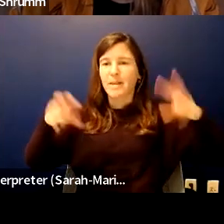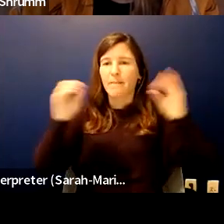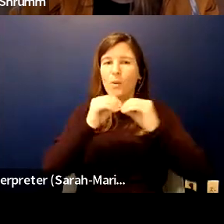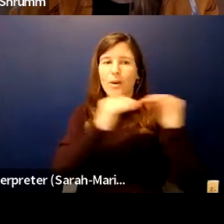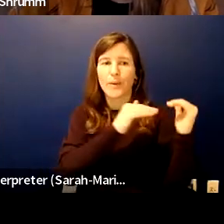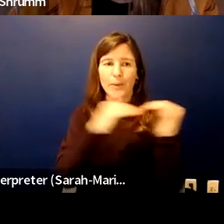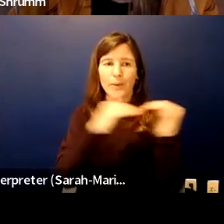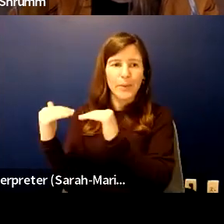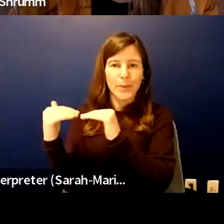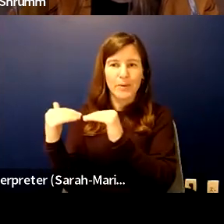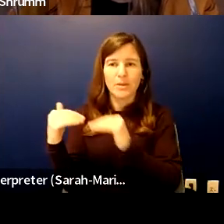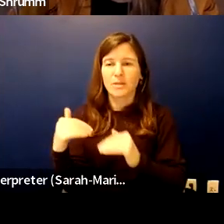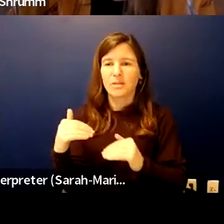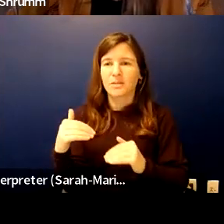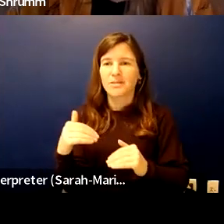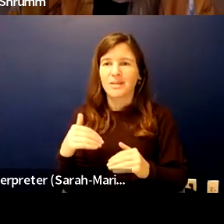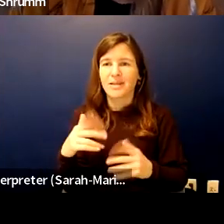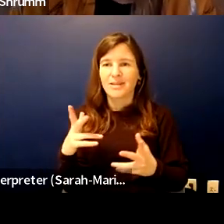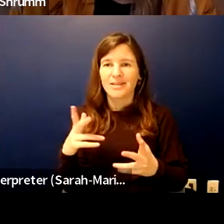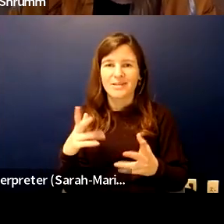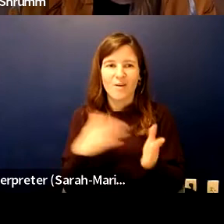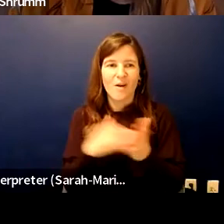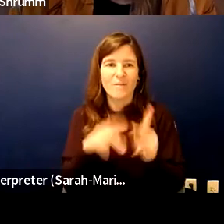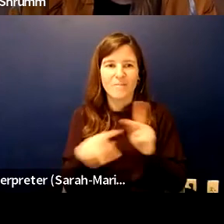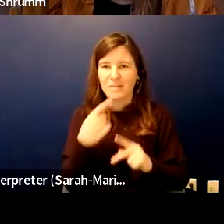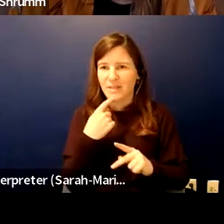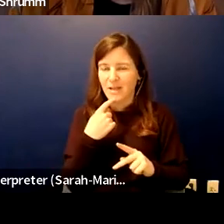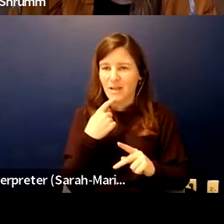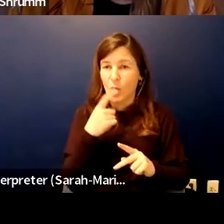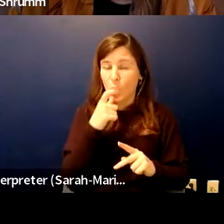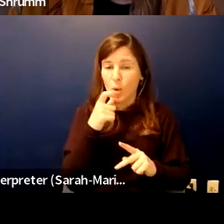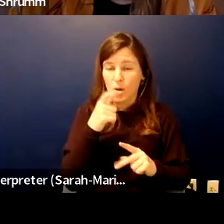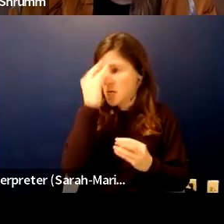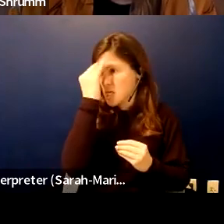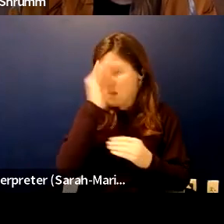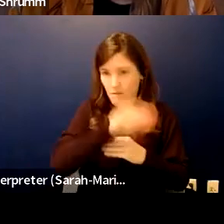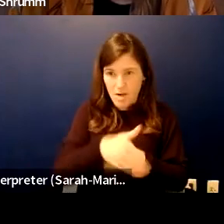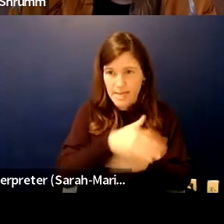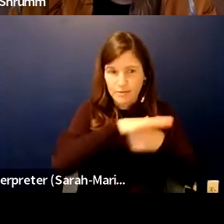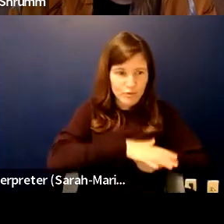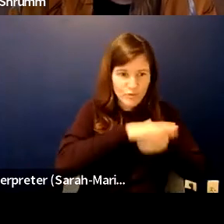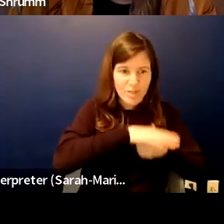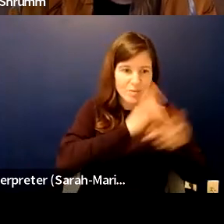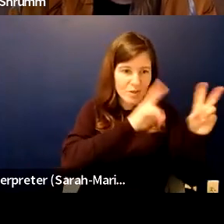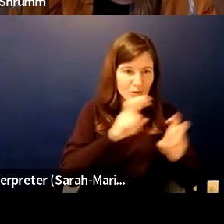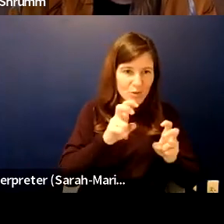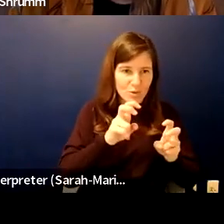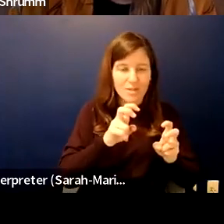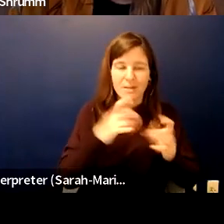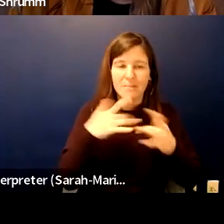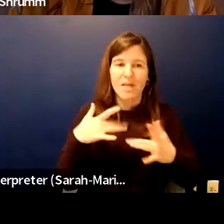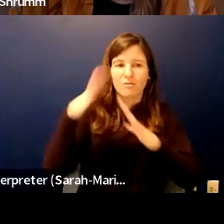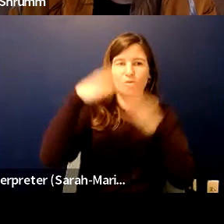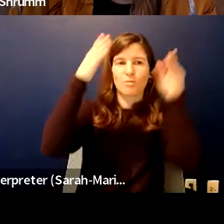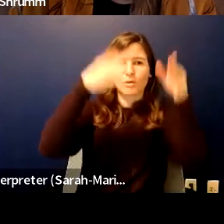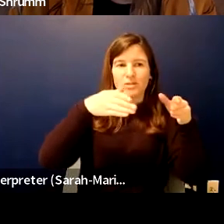it who stays up at night stressing about things, and it should be the top of this, but if you kind of spread that out, then you share some